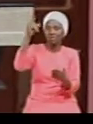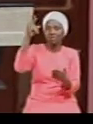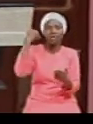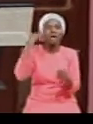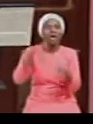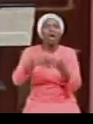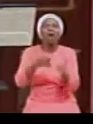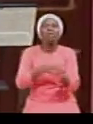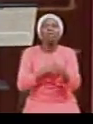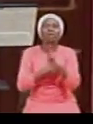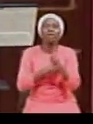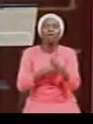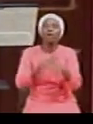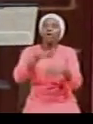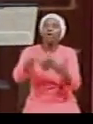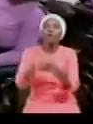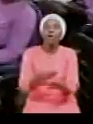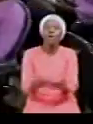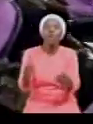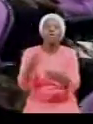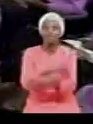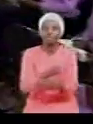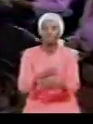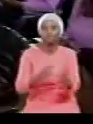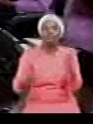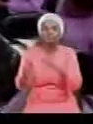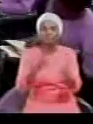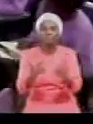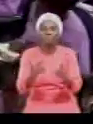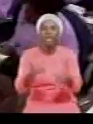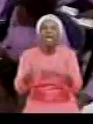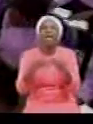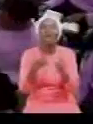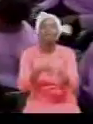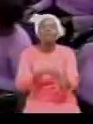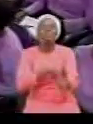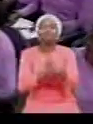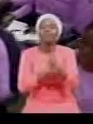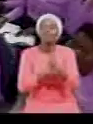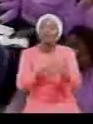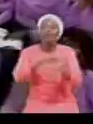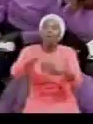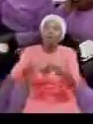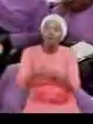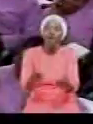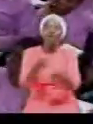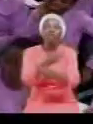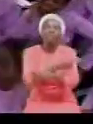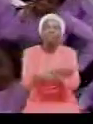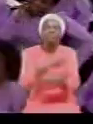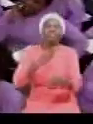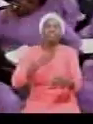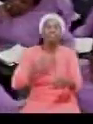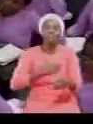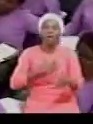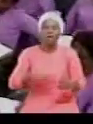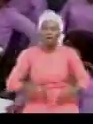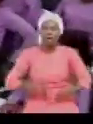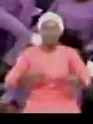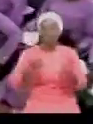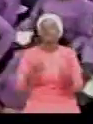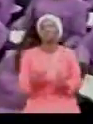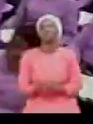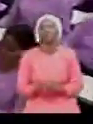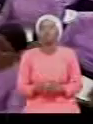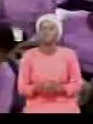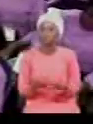long? Tell me out aloud, for how long? All the days of our life.